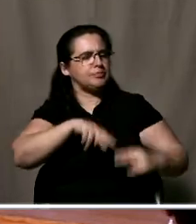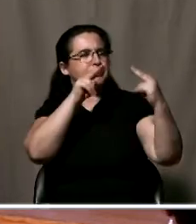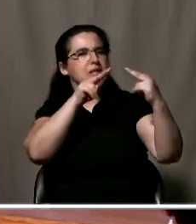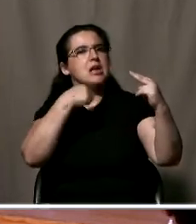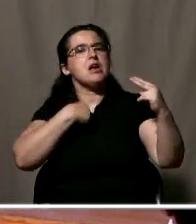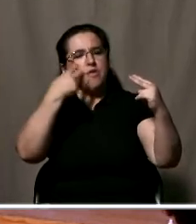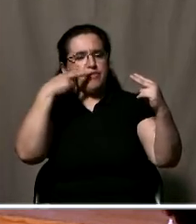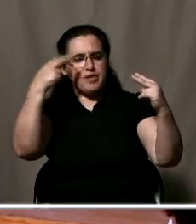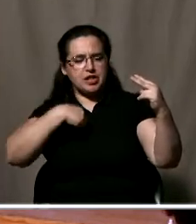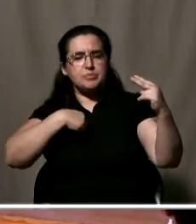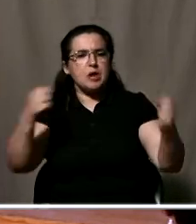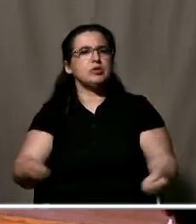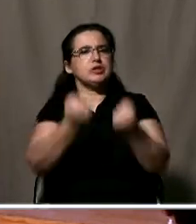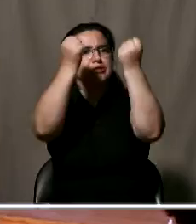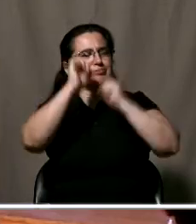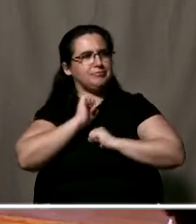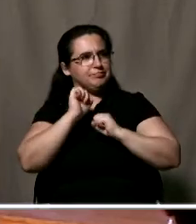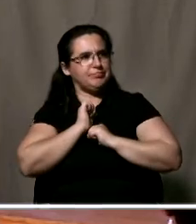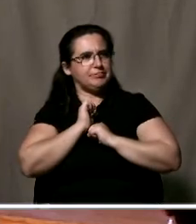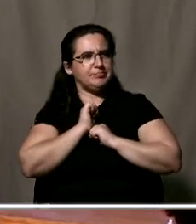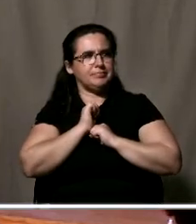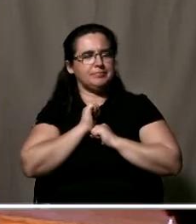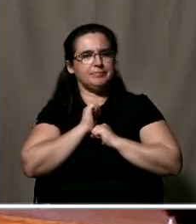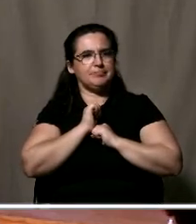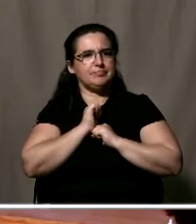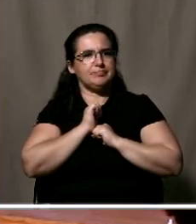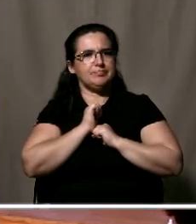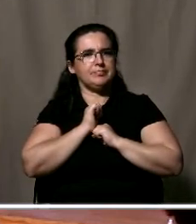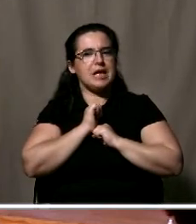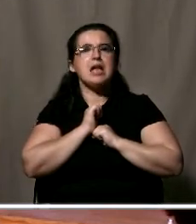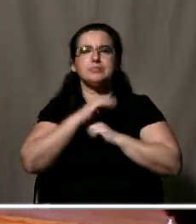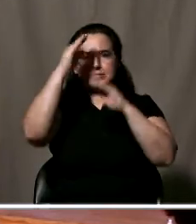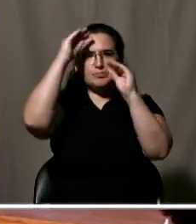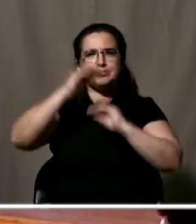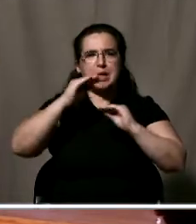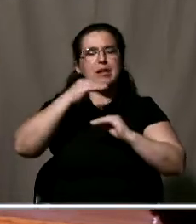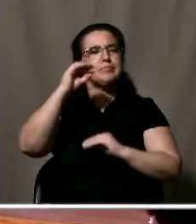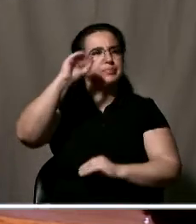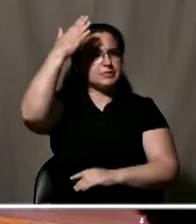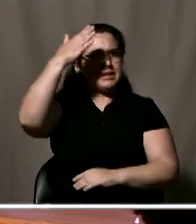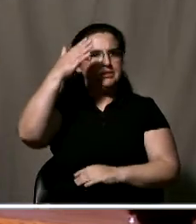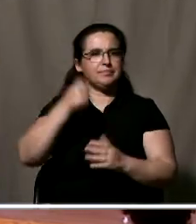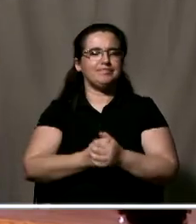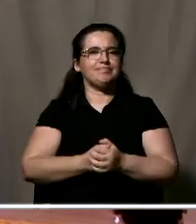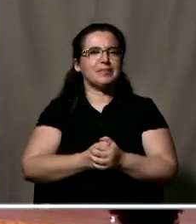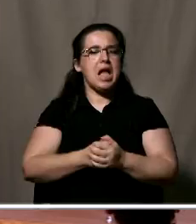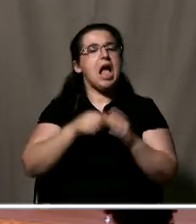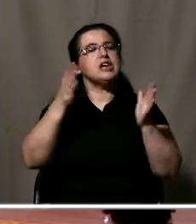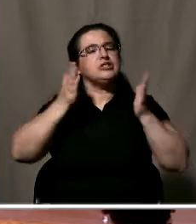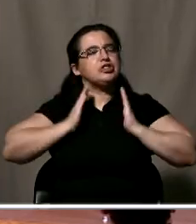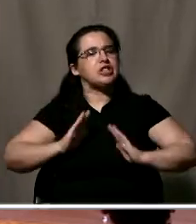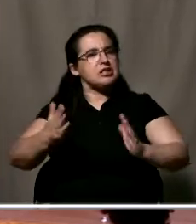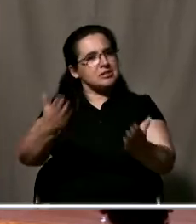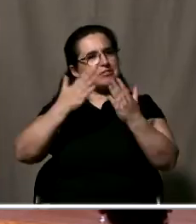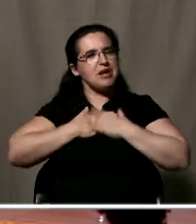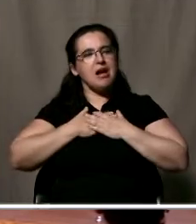see my redeemer. O meu redentor. I see my living high priest. O meu sumo sacerdote que vive. I see the one that gives me rest. Eu vejo o que me dá repouso. I